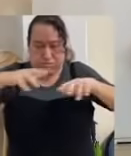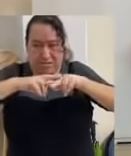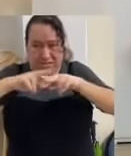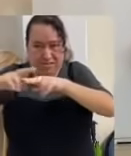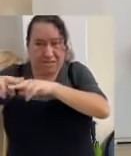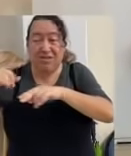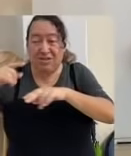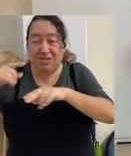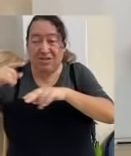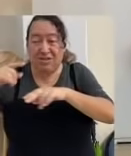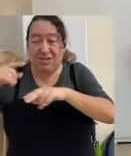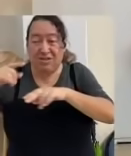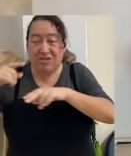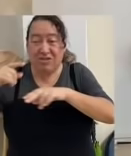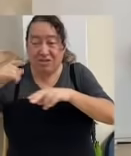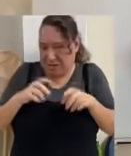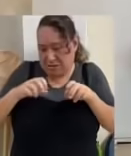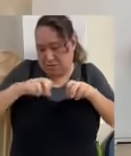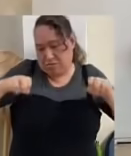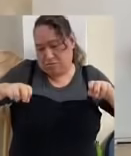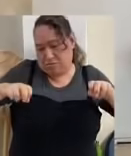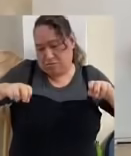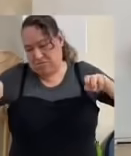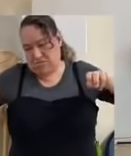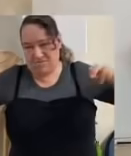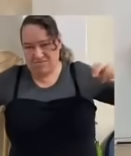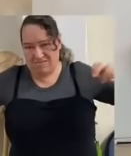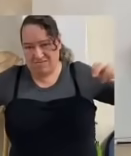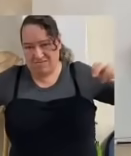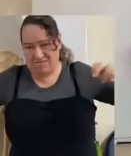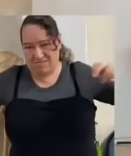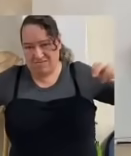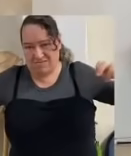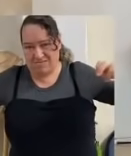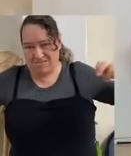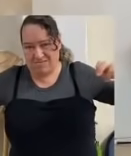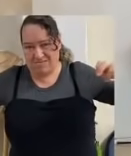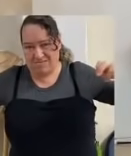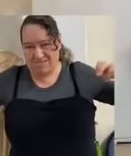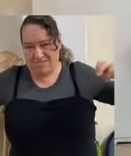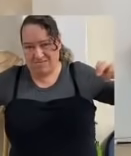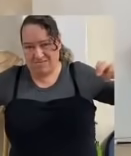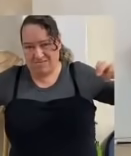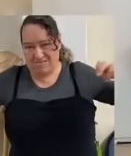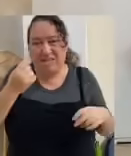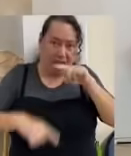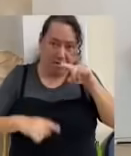distancing and stuff like that, we're kind of destroying a little bit the assembly. But